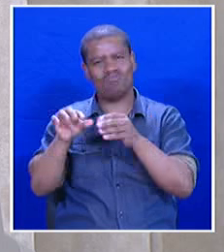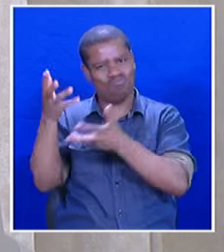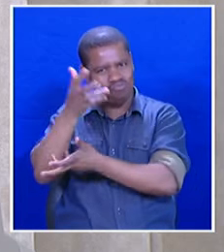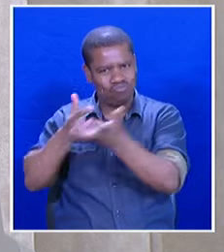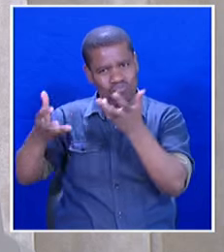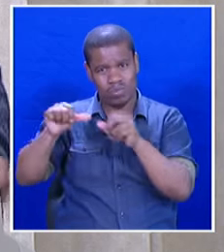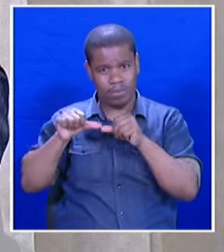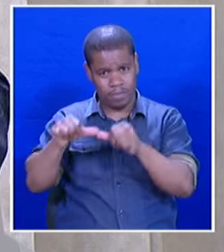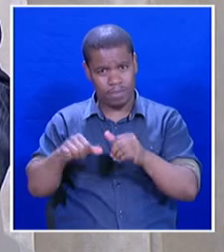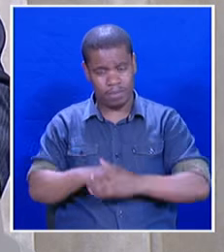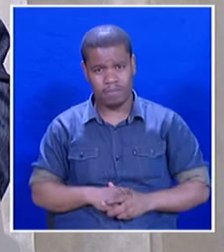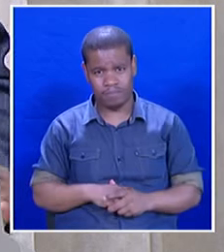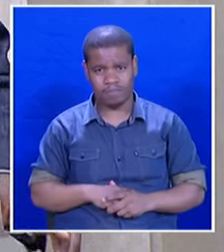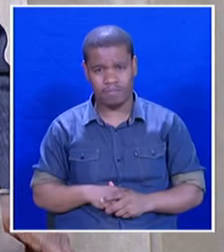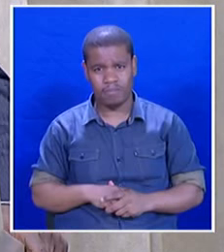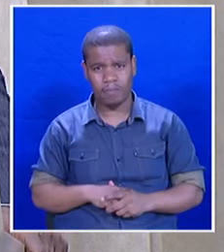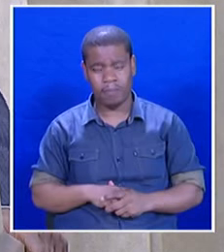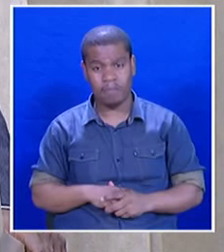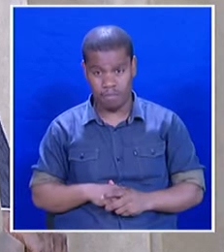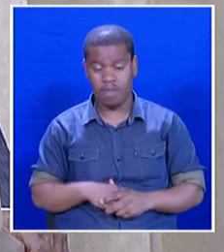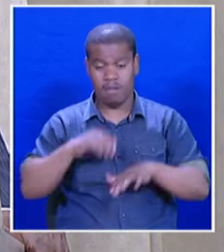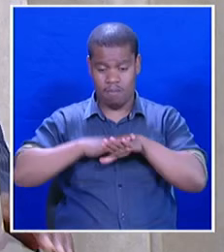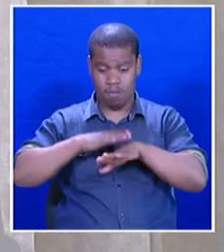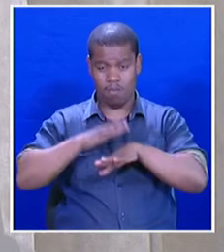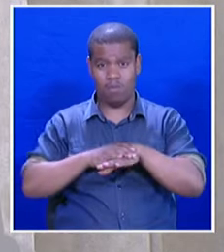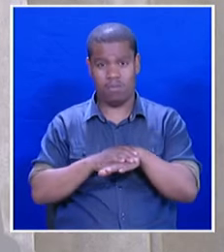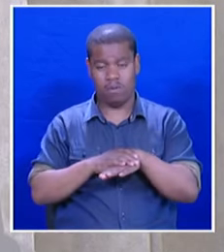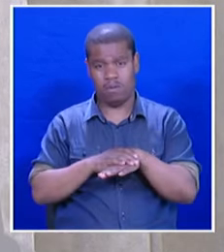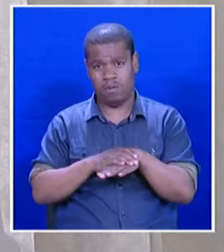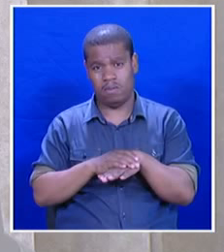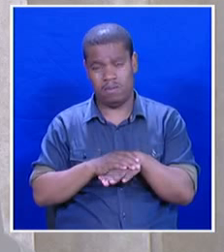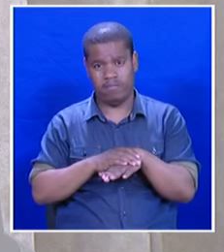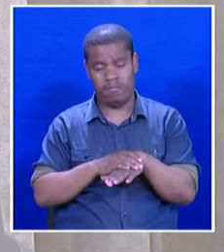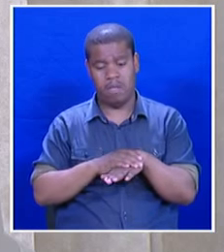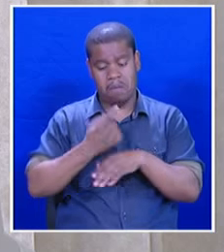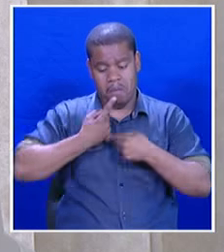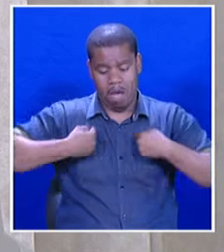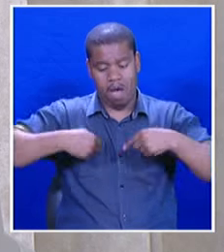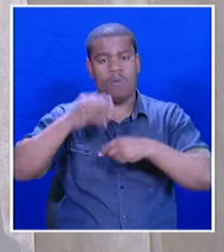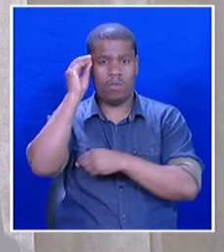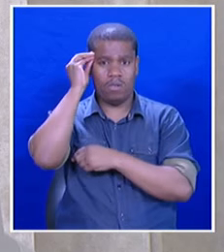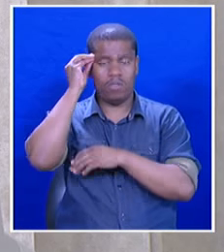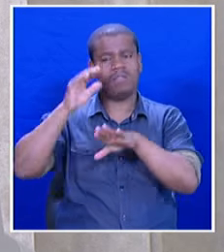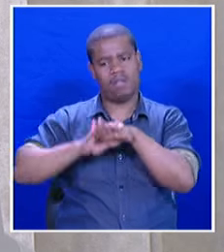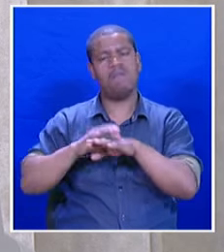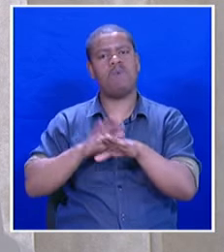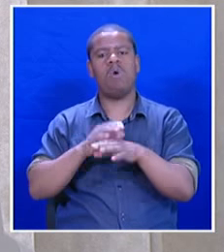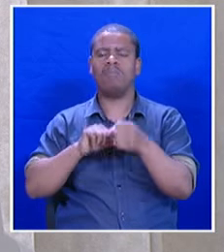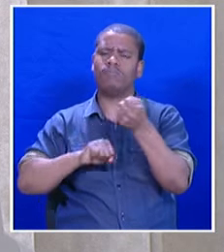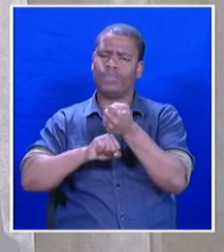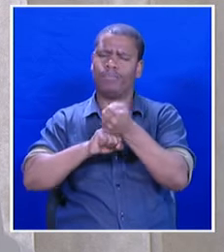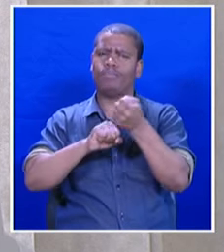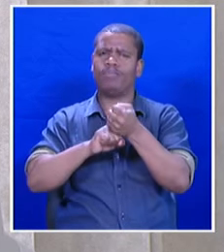And we are advancing our interests as we advance the interests of a number of other